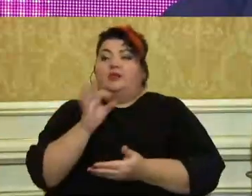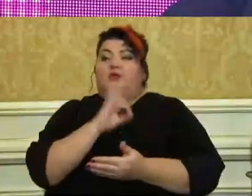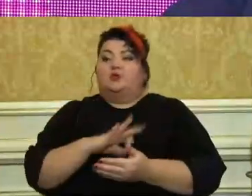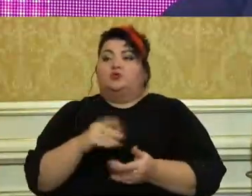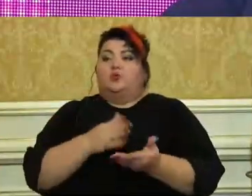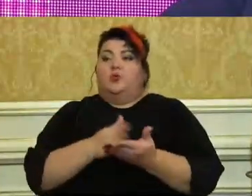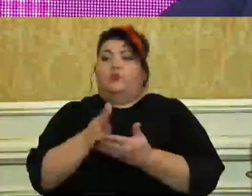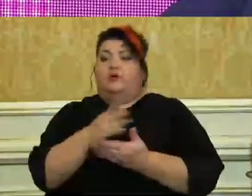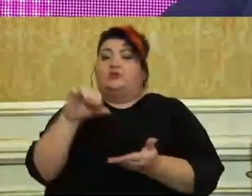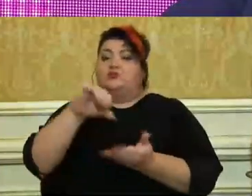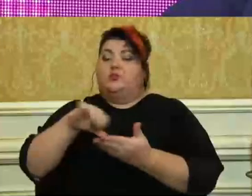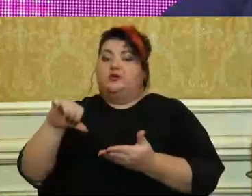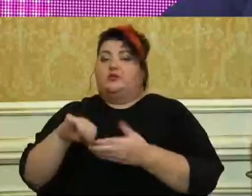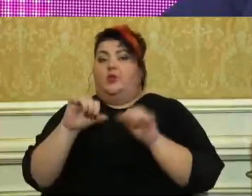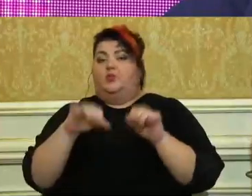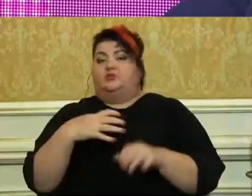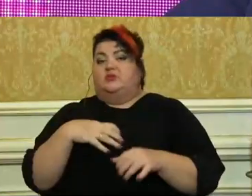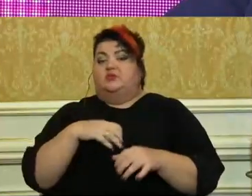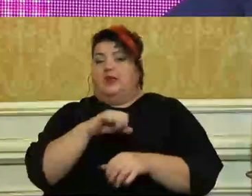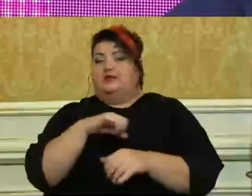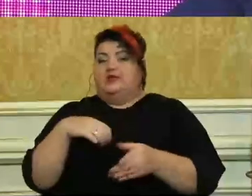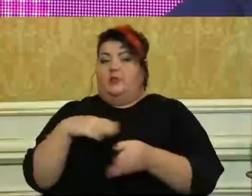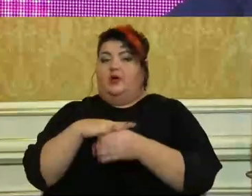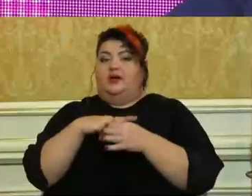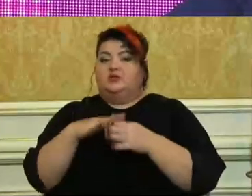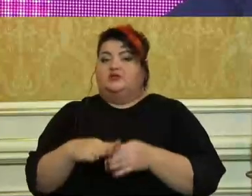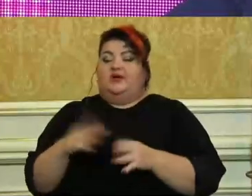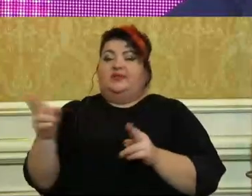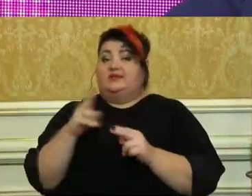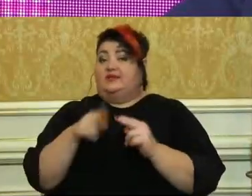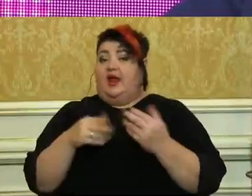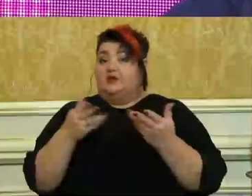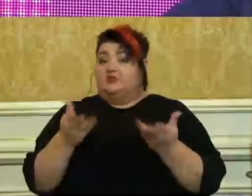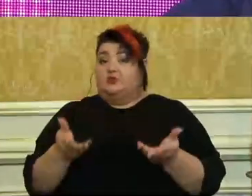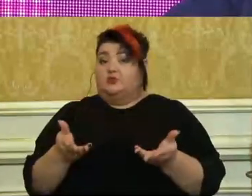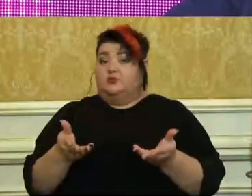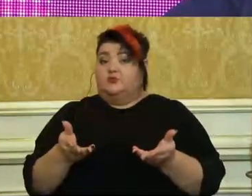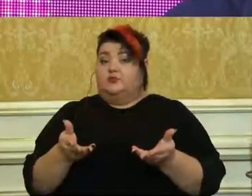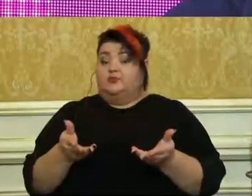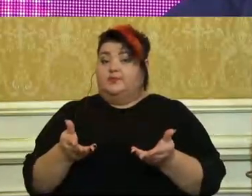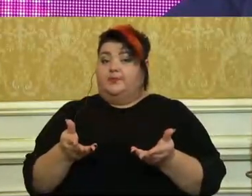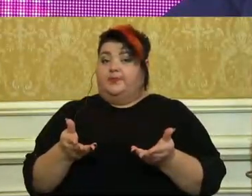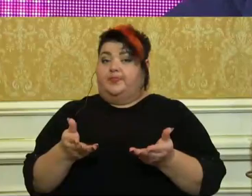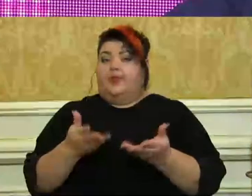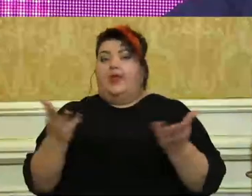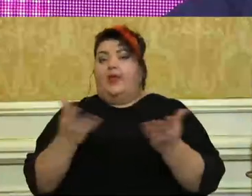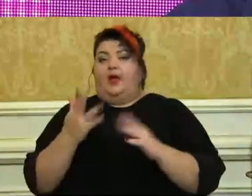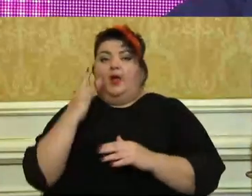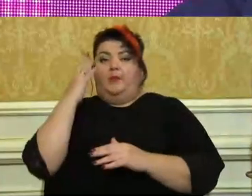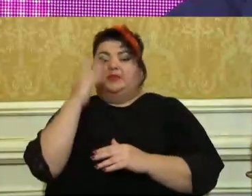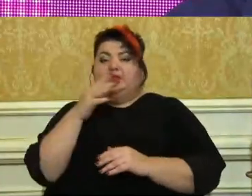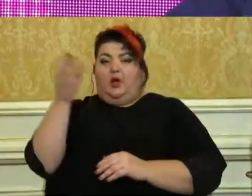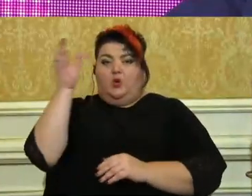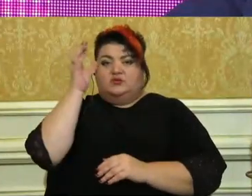the women to have the access to the process of self-realization. And what is